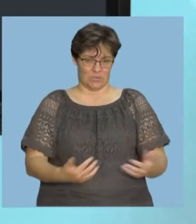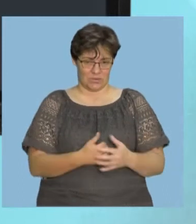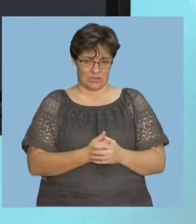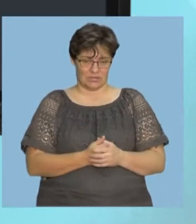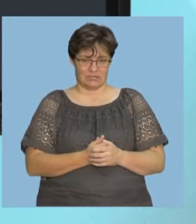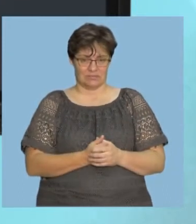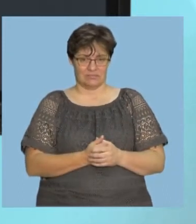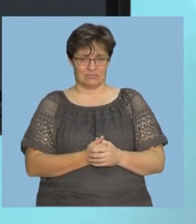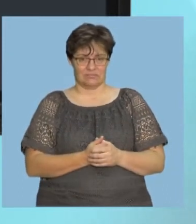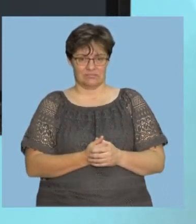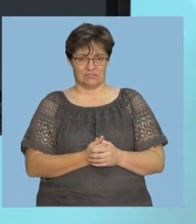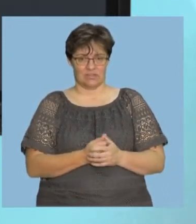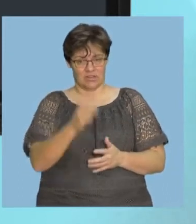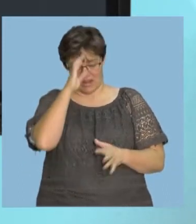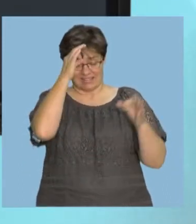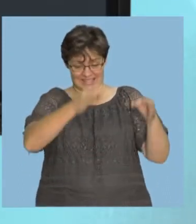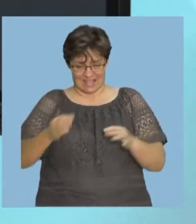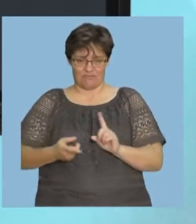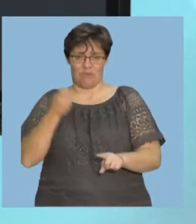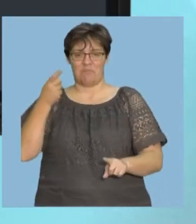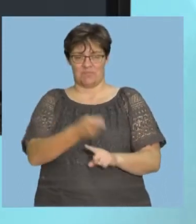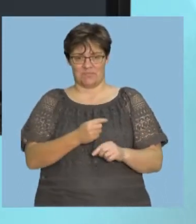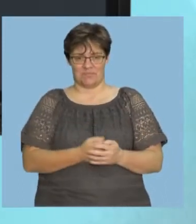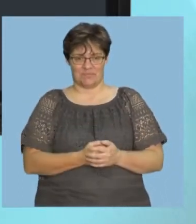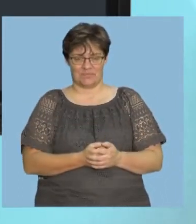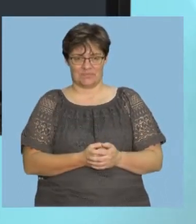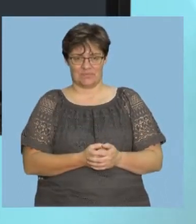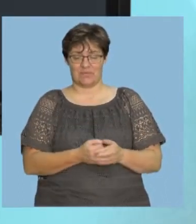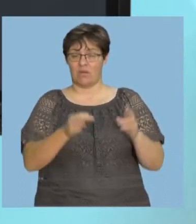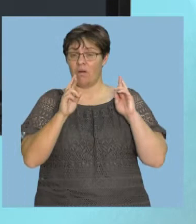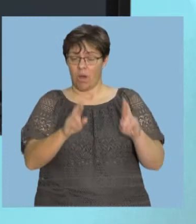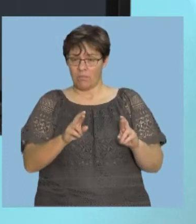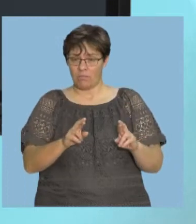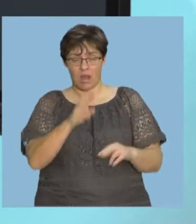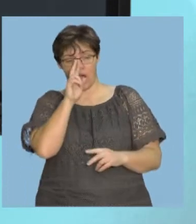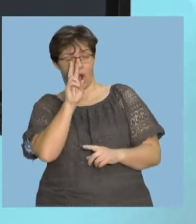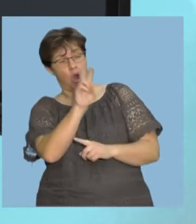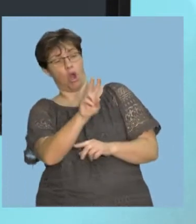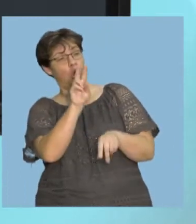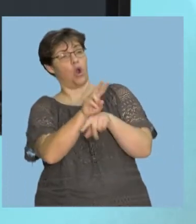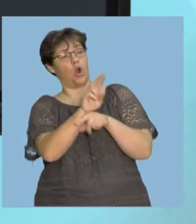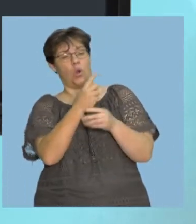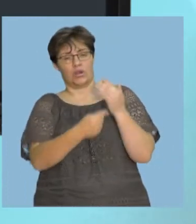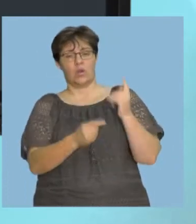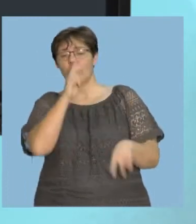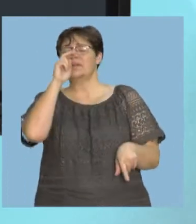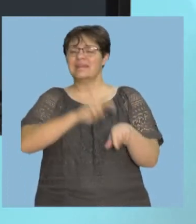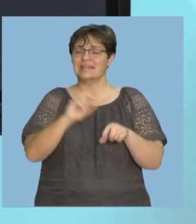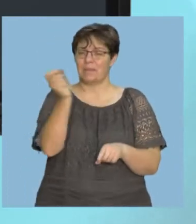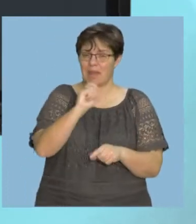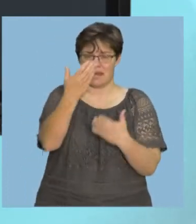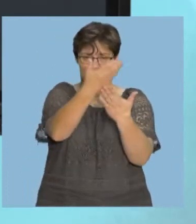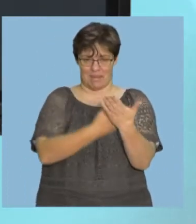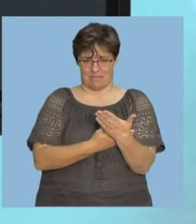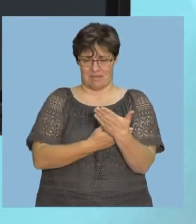Then let's make decisions from there. I hope out there, guys, you're not just observing only. You need a pen and paper to do